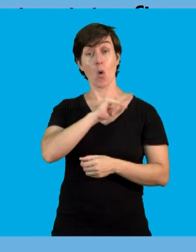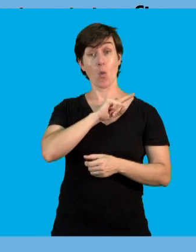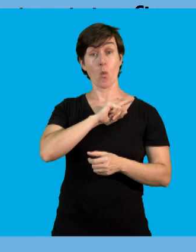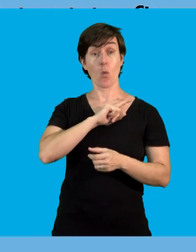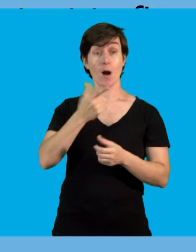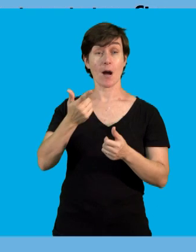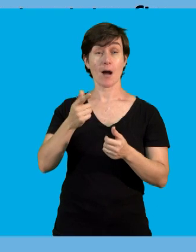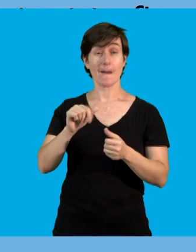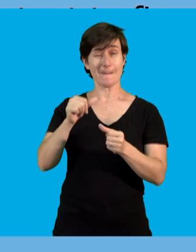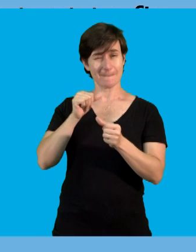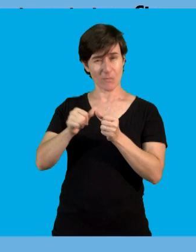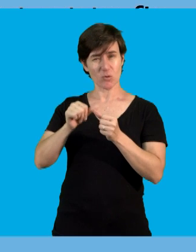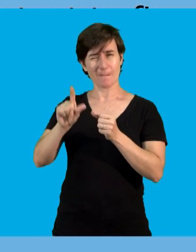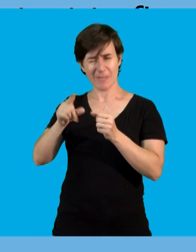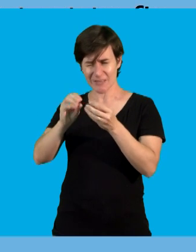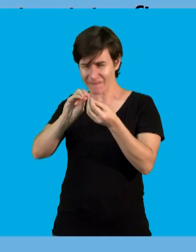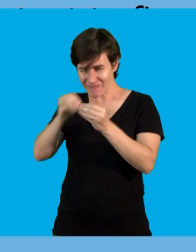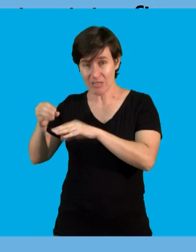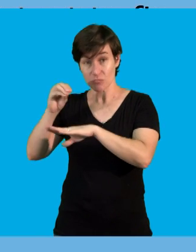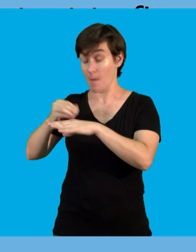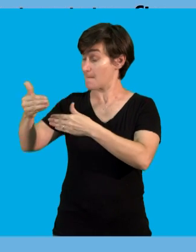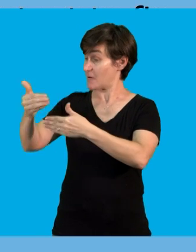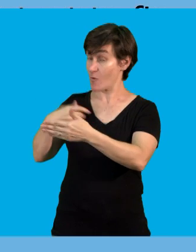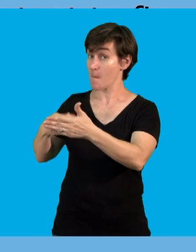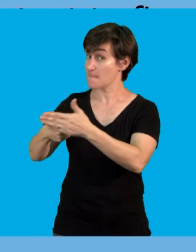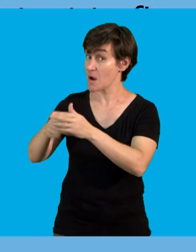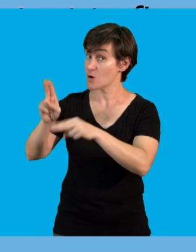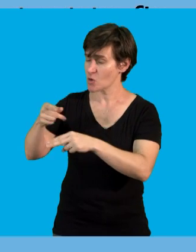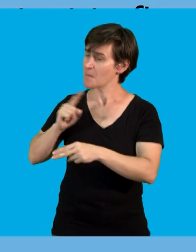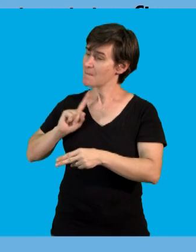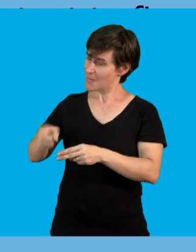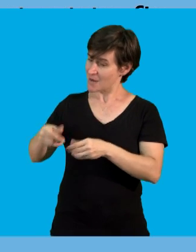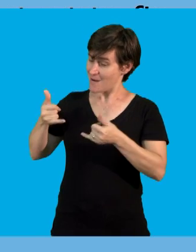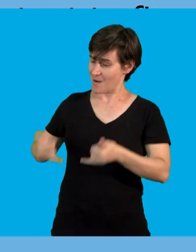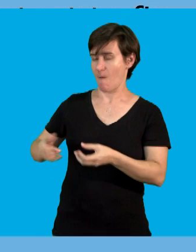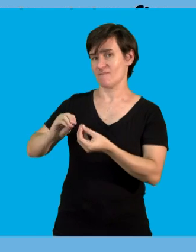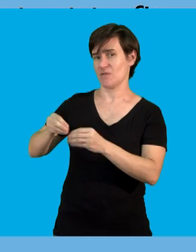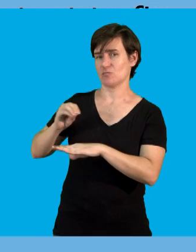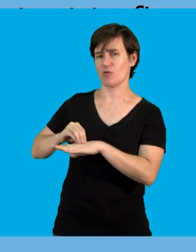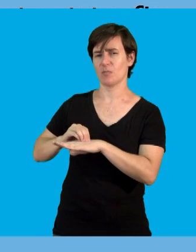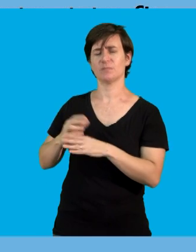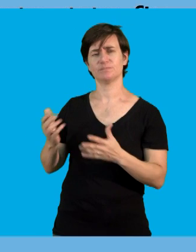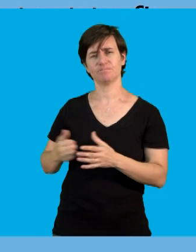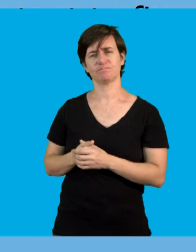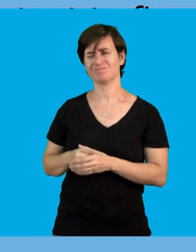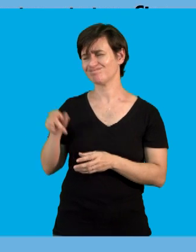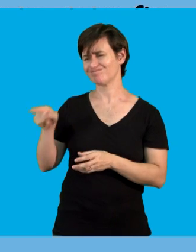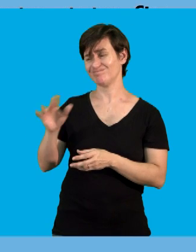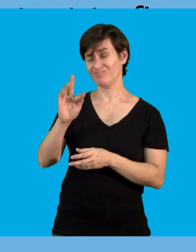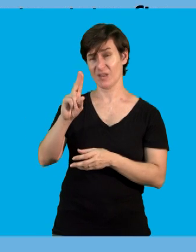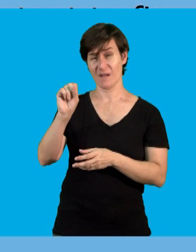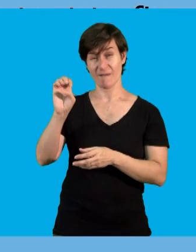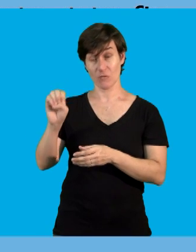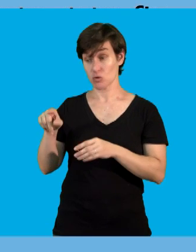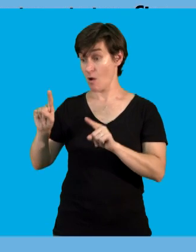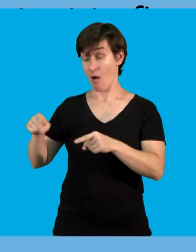problem before replacing the fuse? Now, remember that the fuse is used to protect the electric circuit. So once